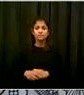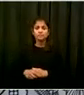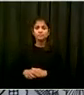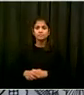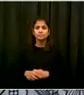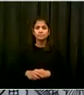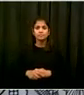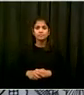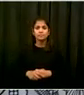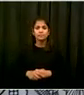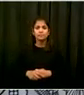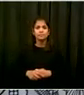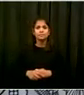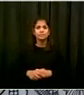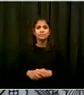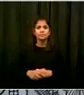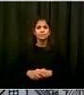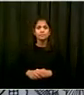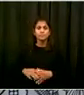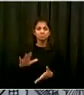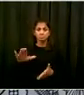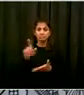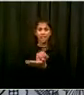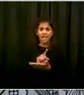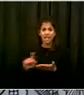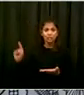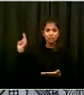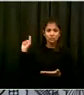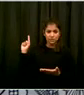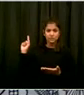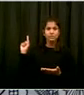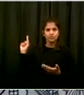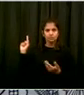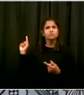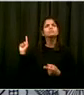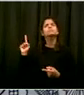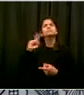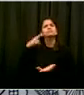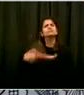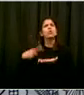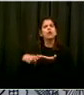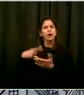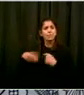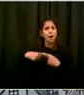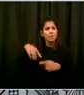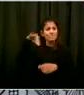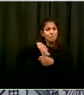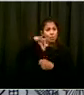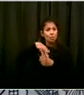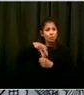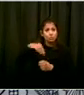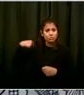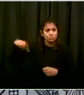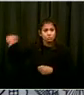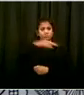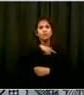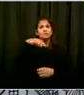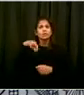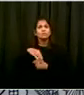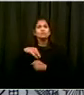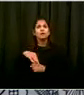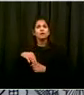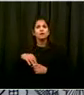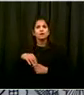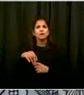said regarding faulty ballots that were sent to Brooklyn, you said the vendor who sent those ballots out